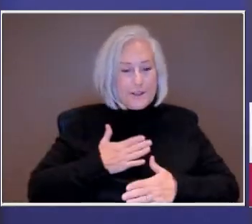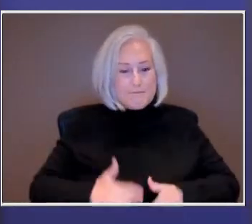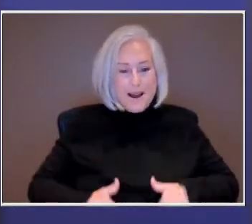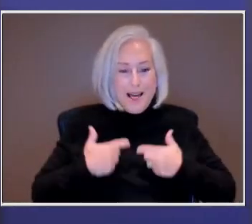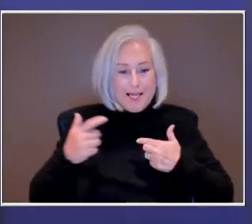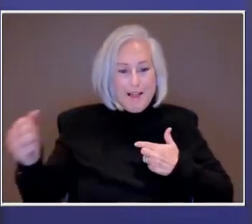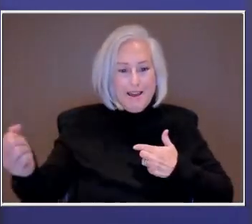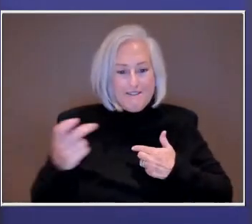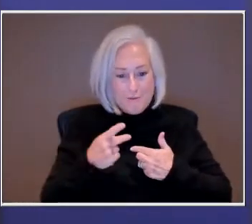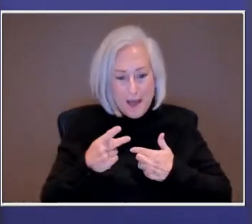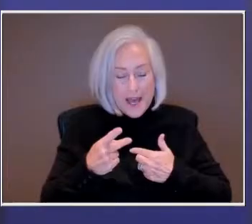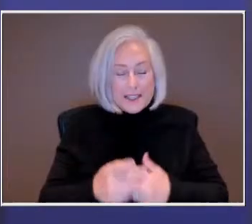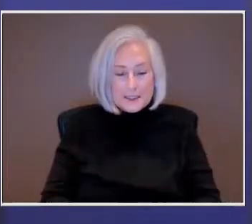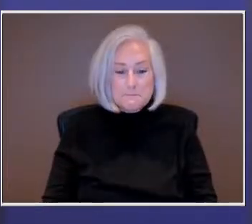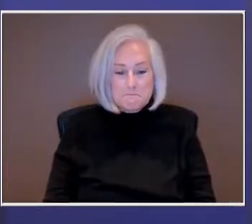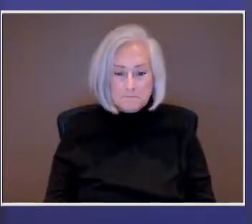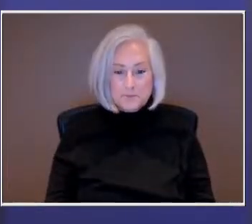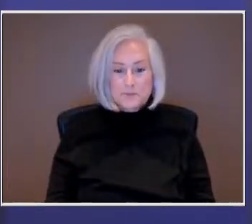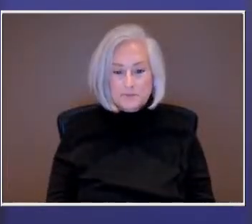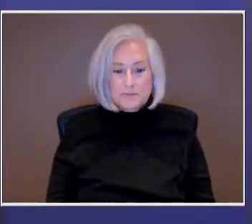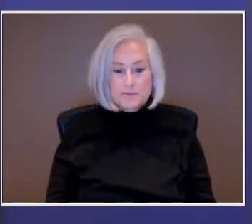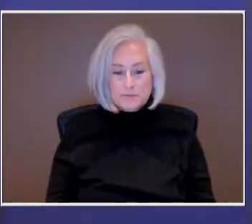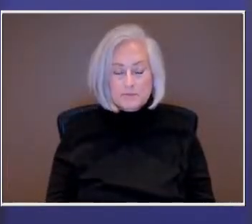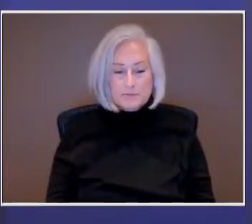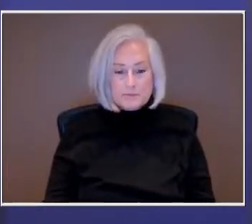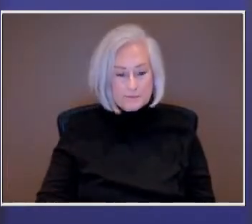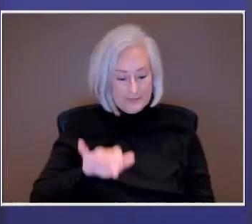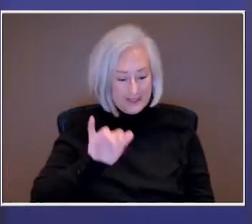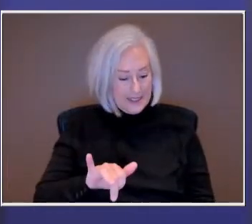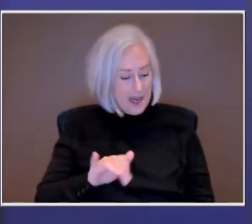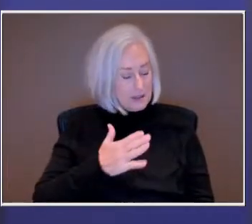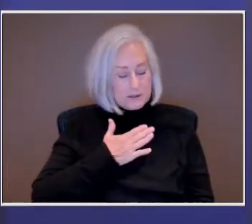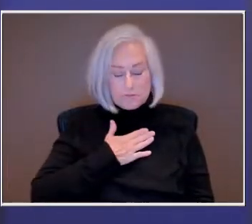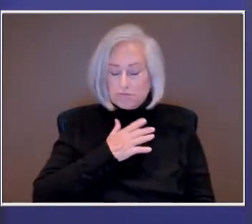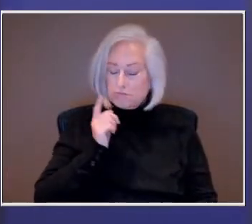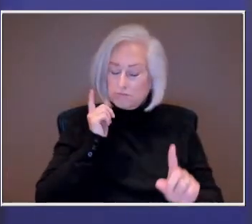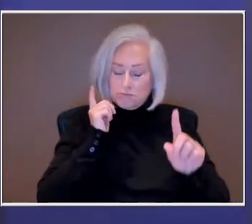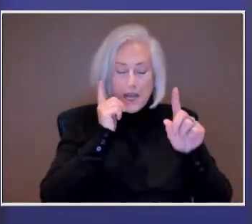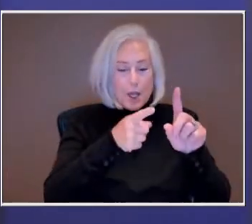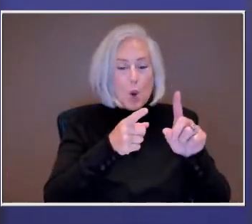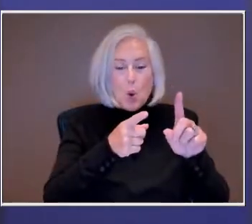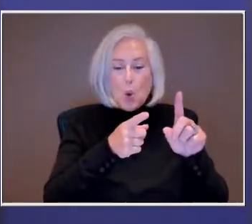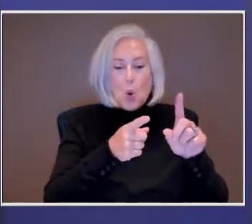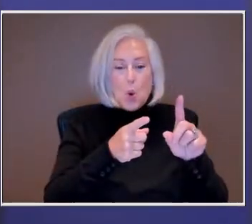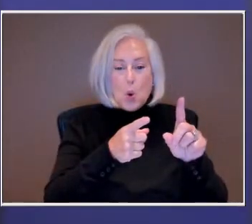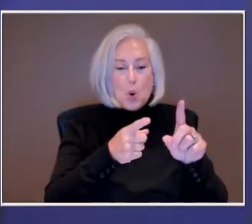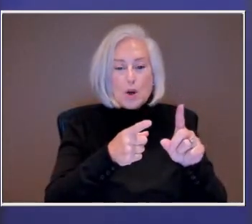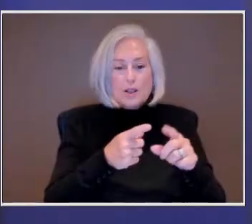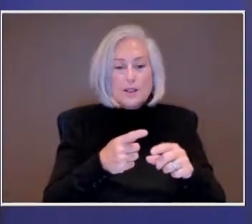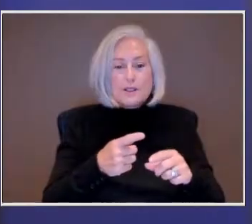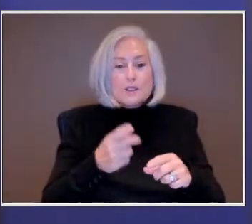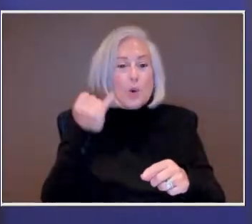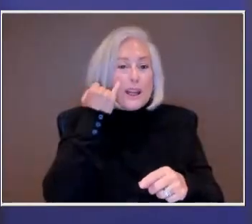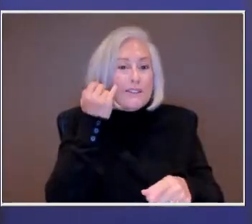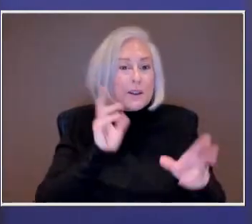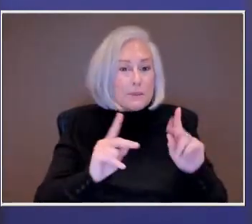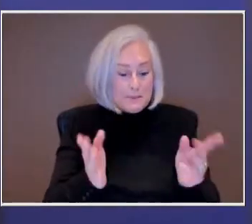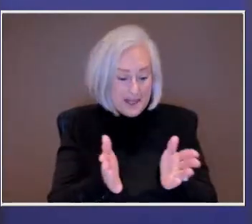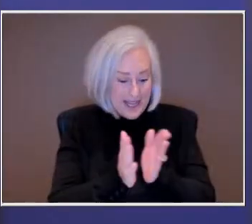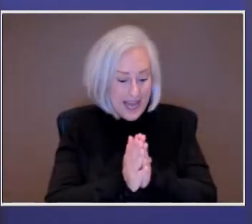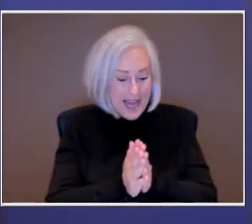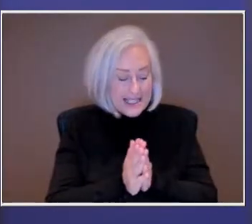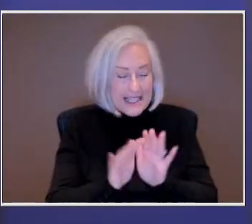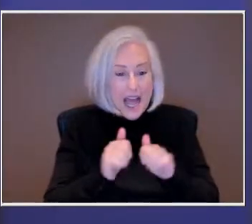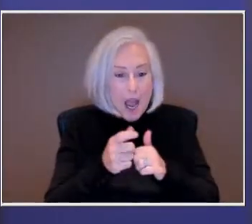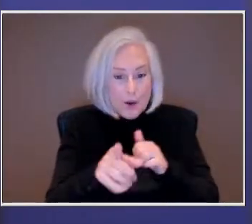mean, and that's what I intend to do is, you know, it's weird when people ask me, how you doing today? And I always say, you have no